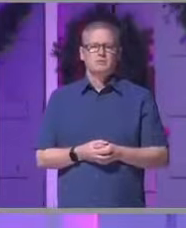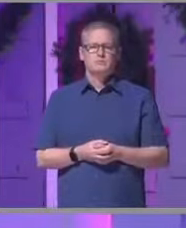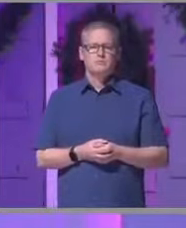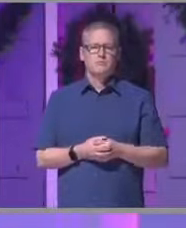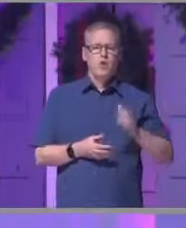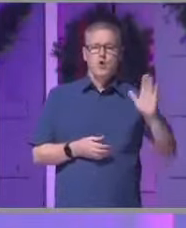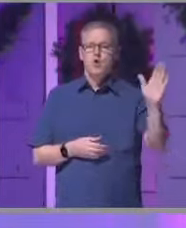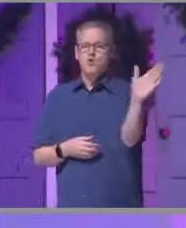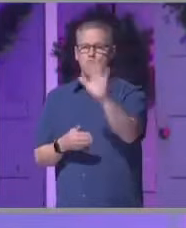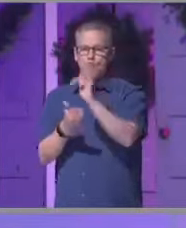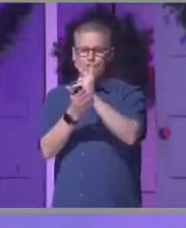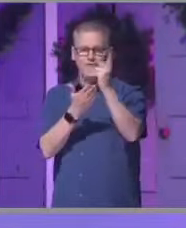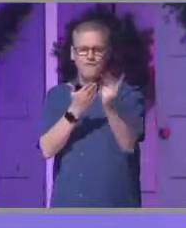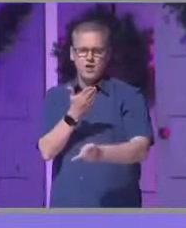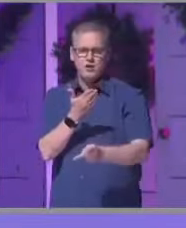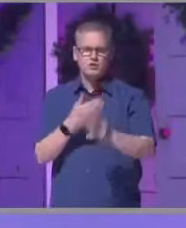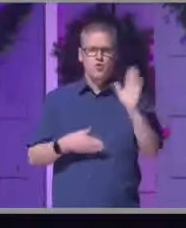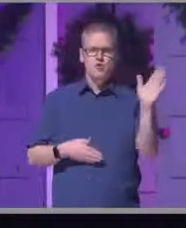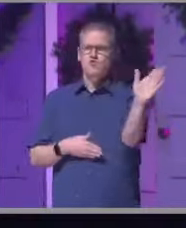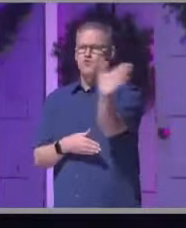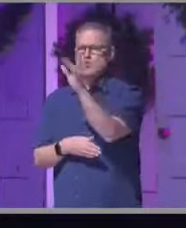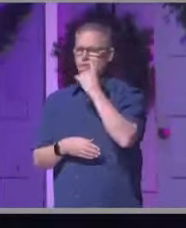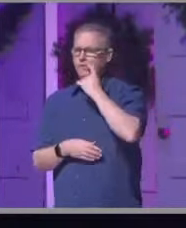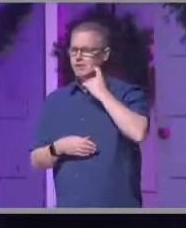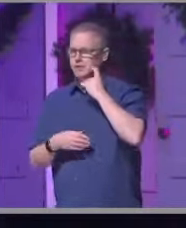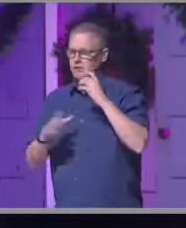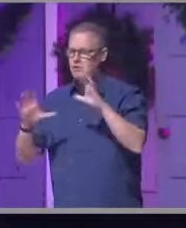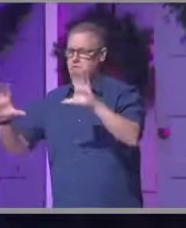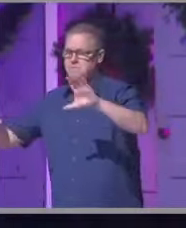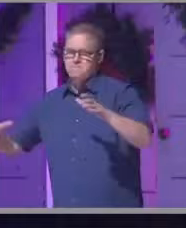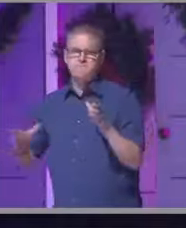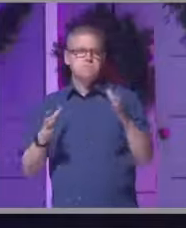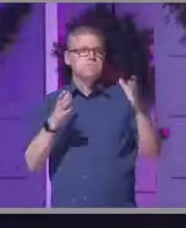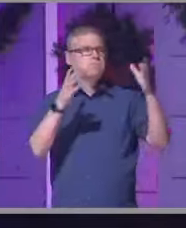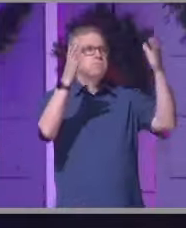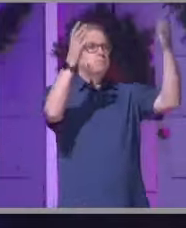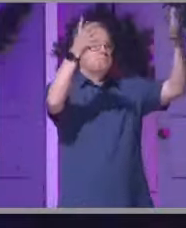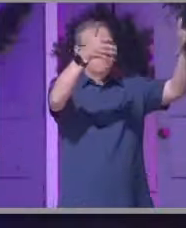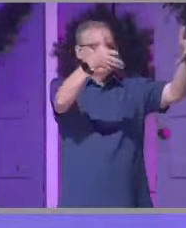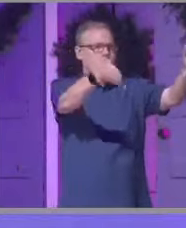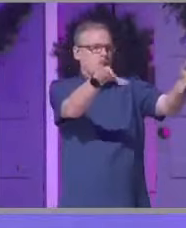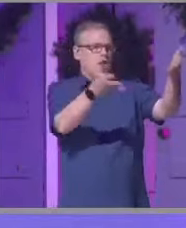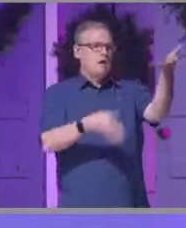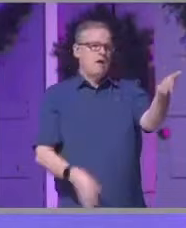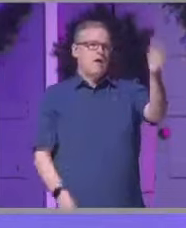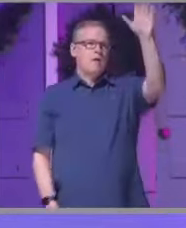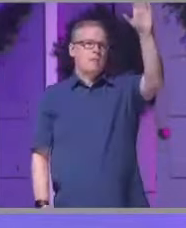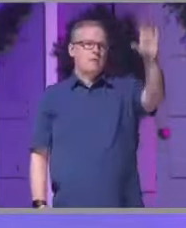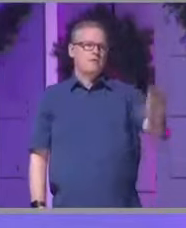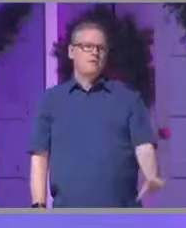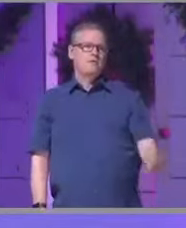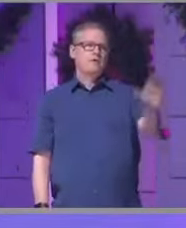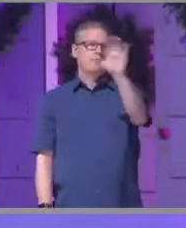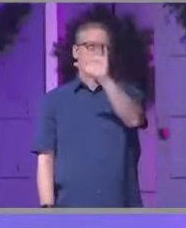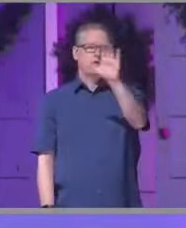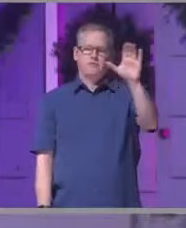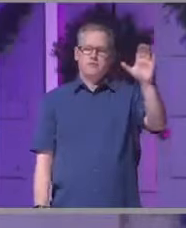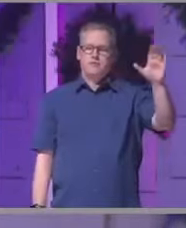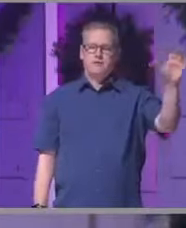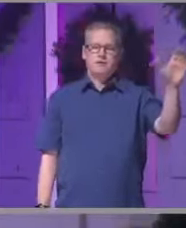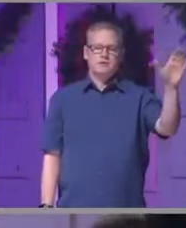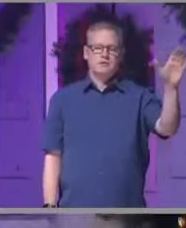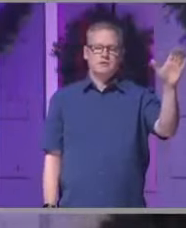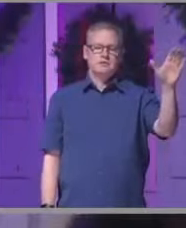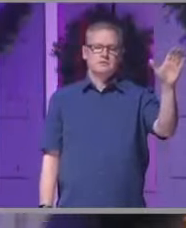Bring all your failures, bring your addictions, come lay them down at the foot of